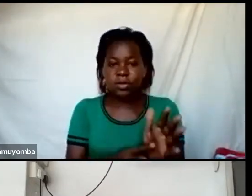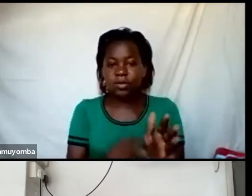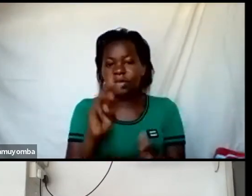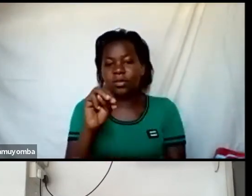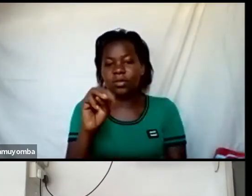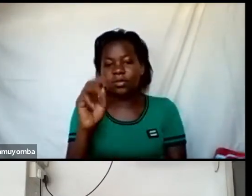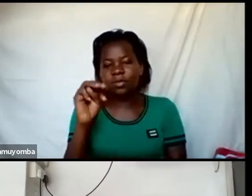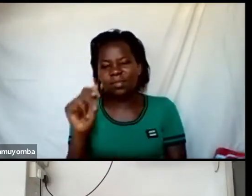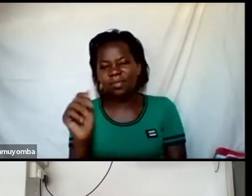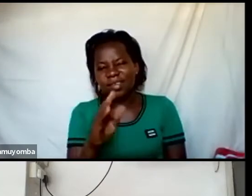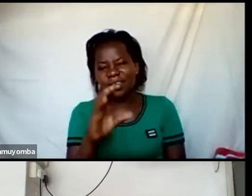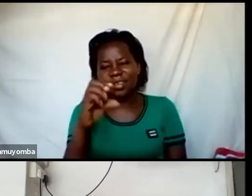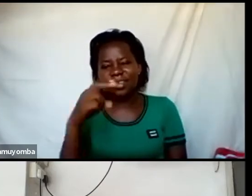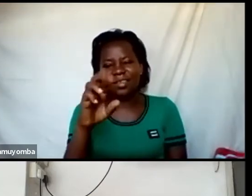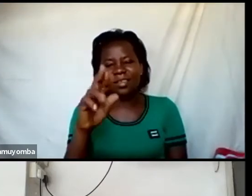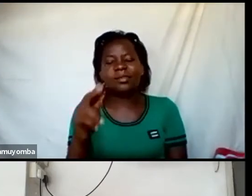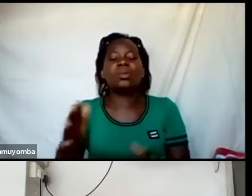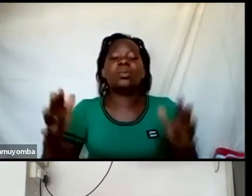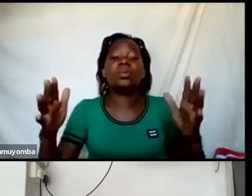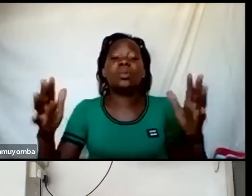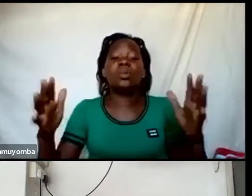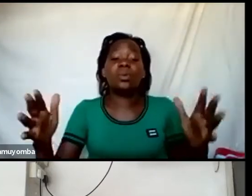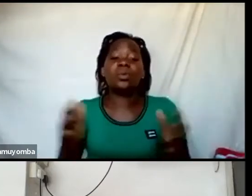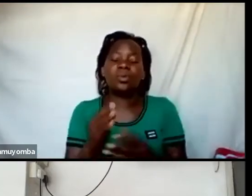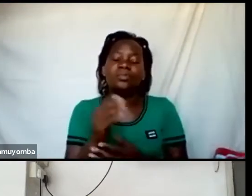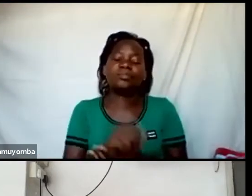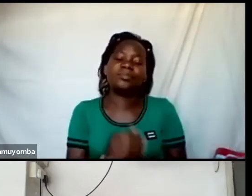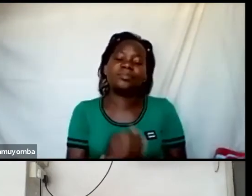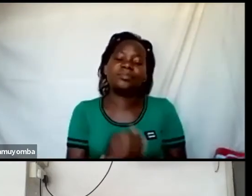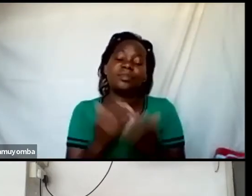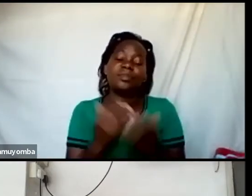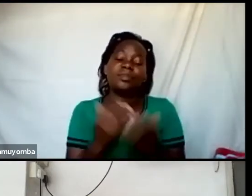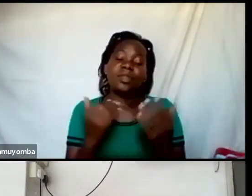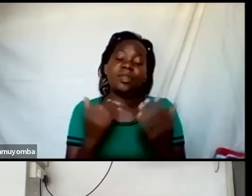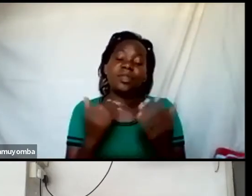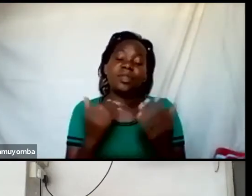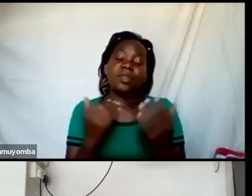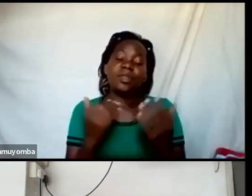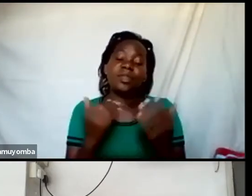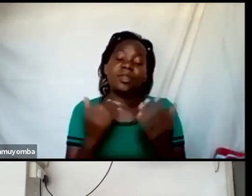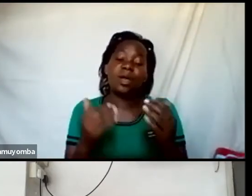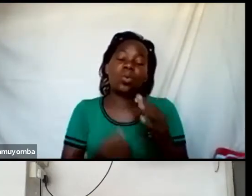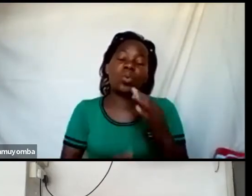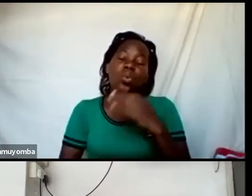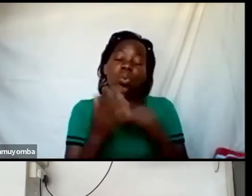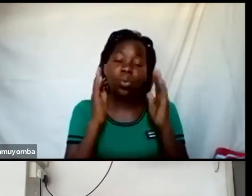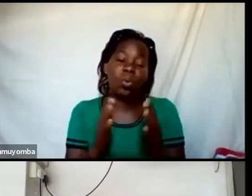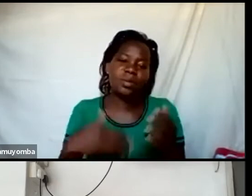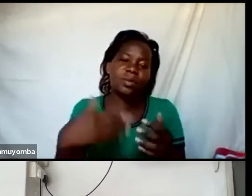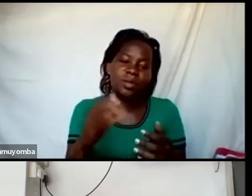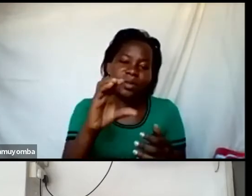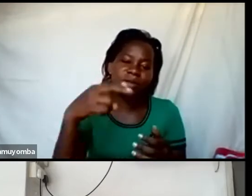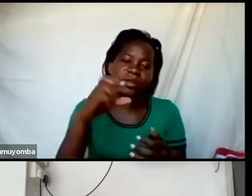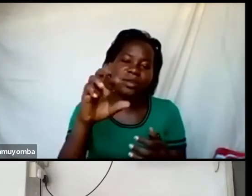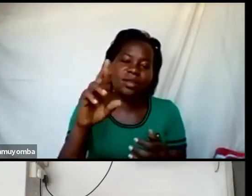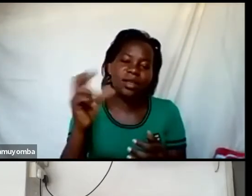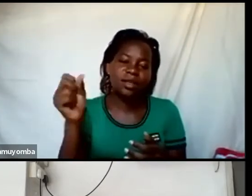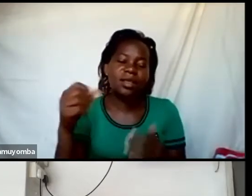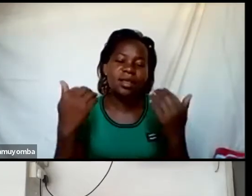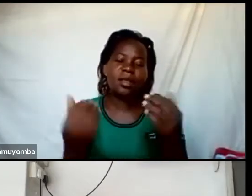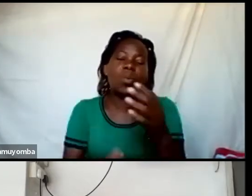now huge and she's going into concentrate processing. You always knew her drink, Cheers, but she's now going into farming and